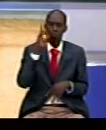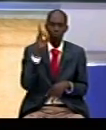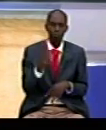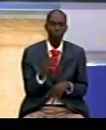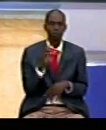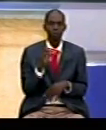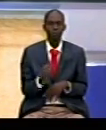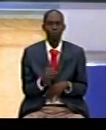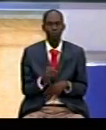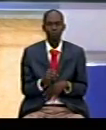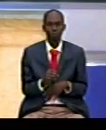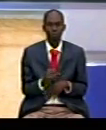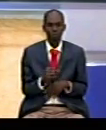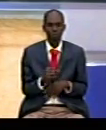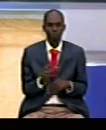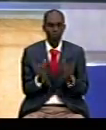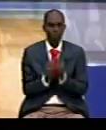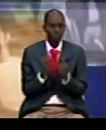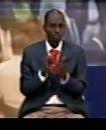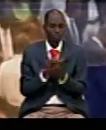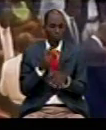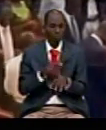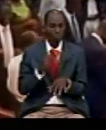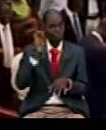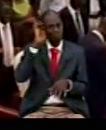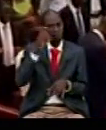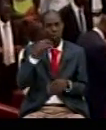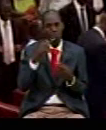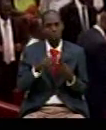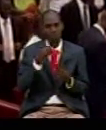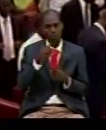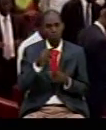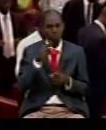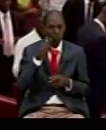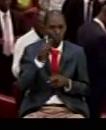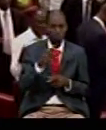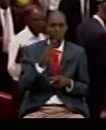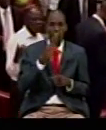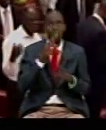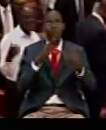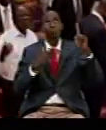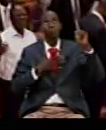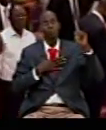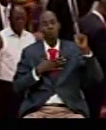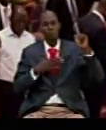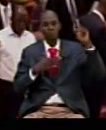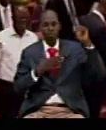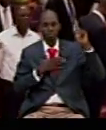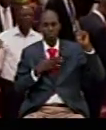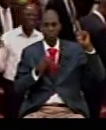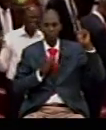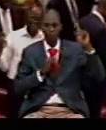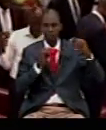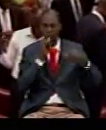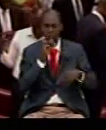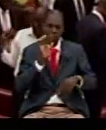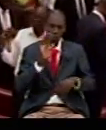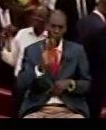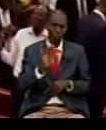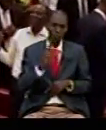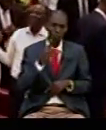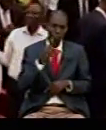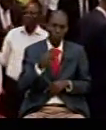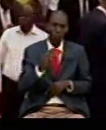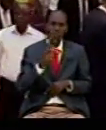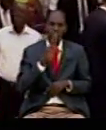Well, that touch, it tells you, you are mine, I am yours. You are mine,